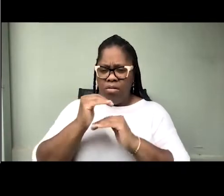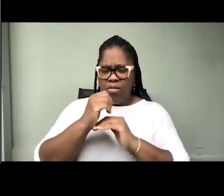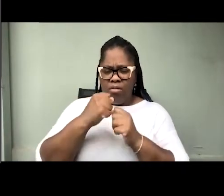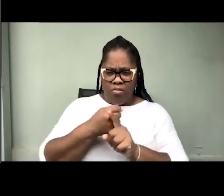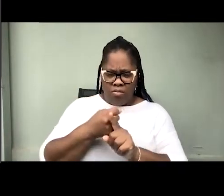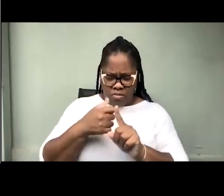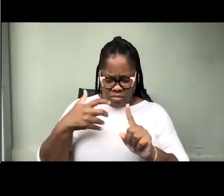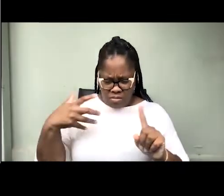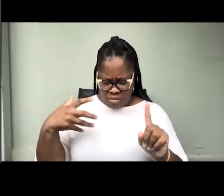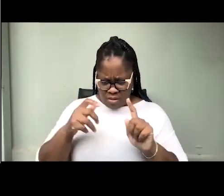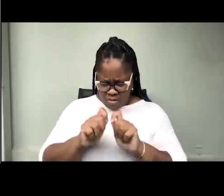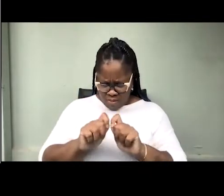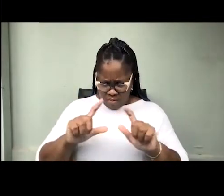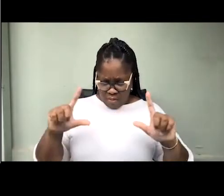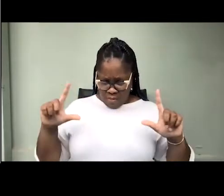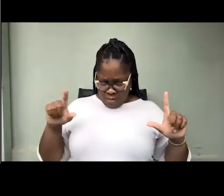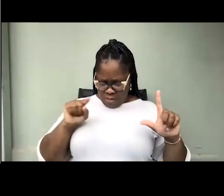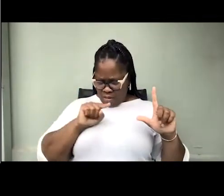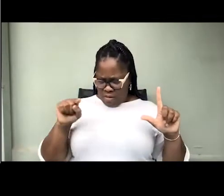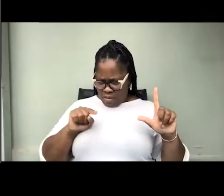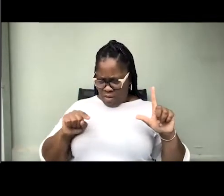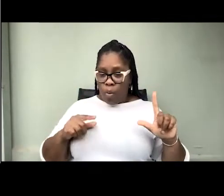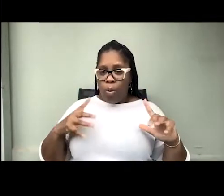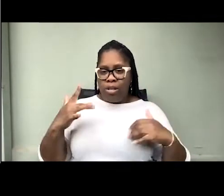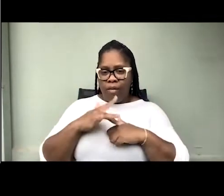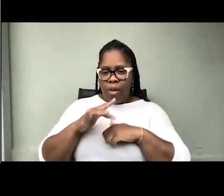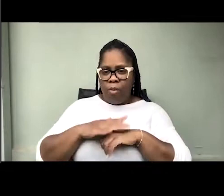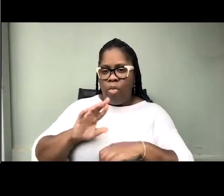show that those resources that are there on the right.